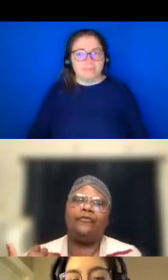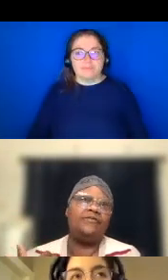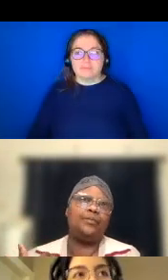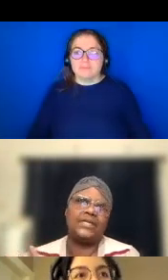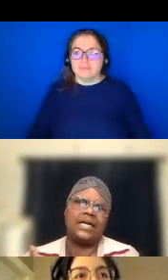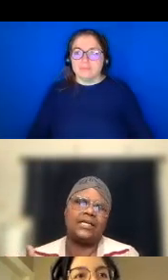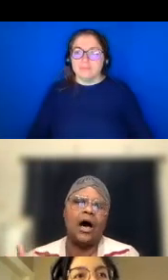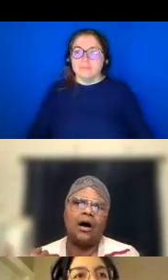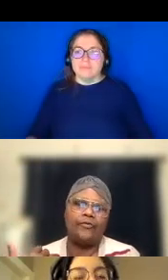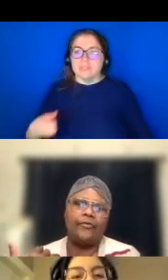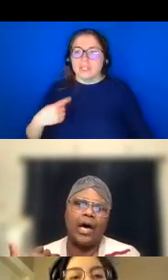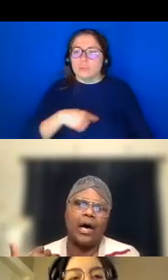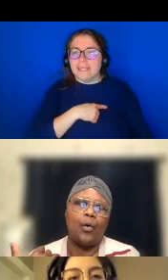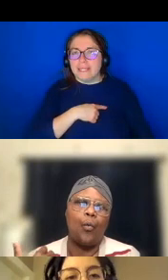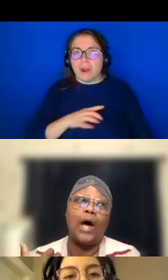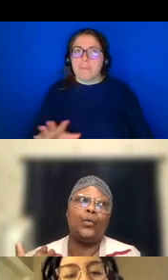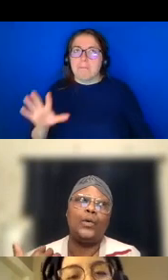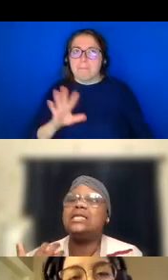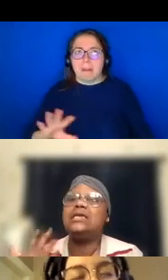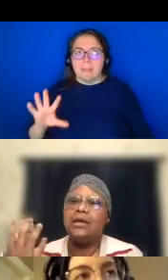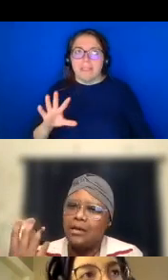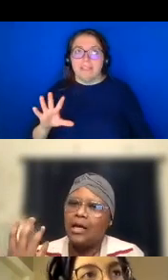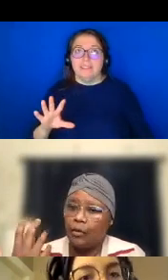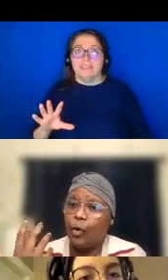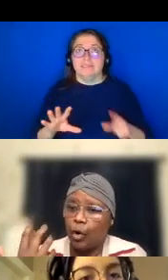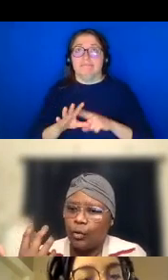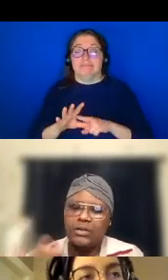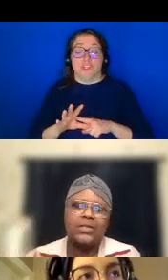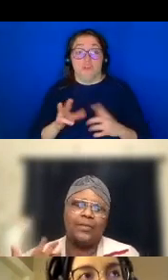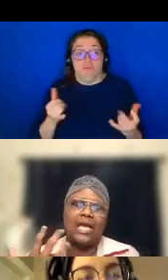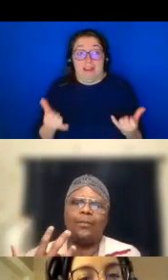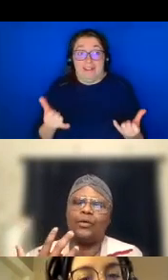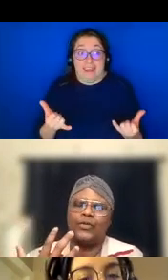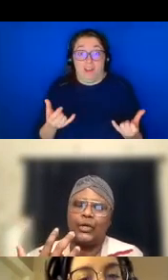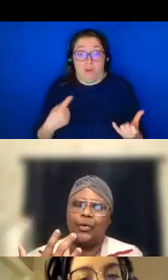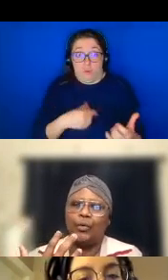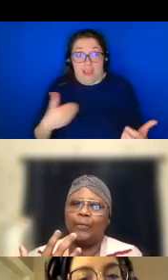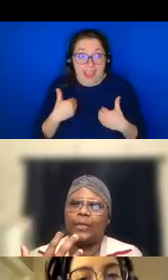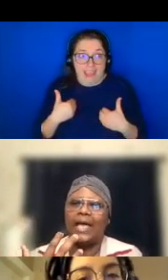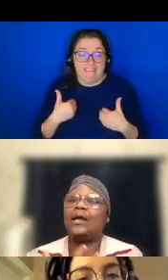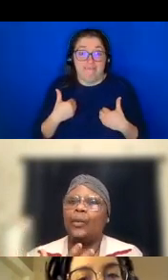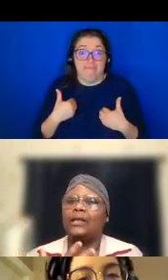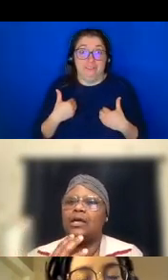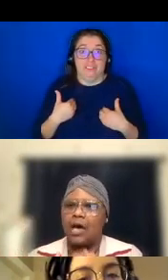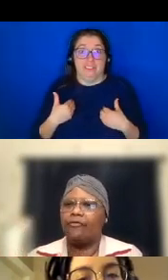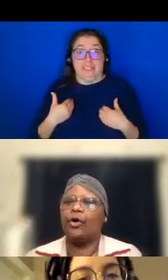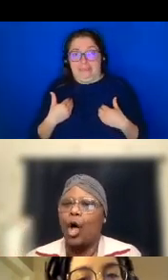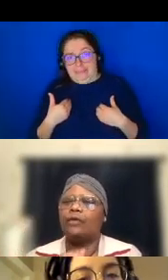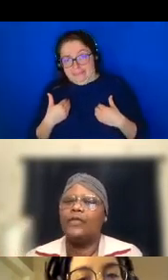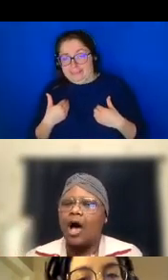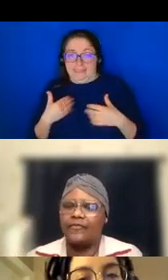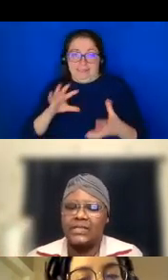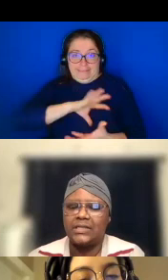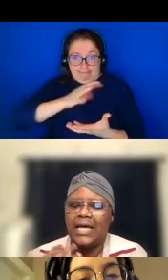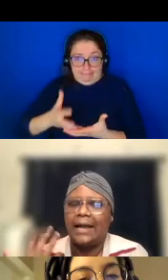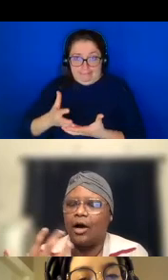about 50% of what we need in the world to be able to adequately cover all of